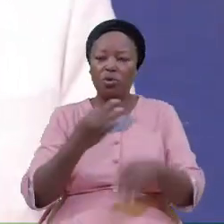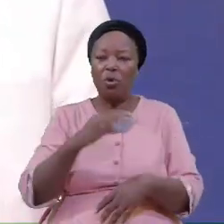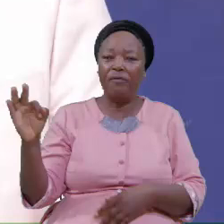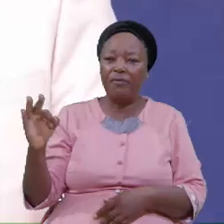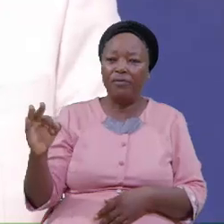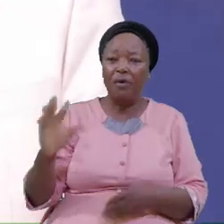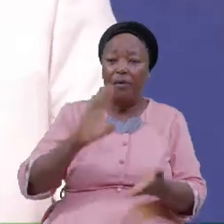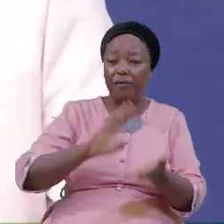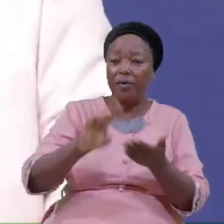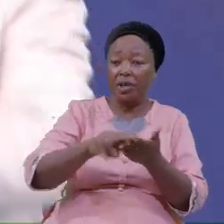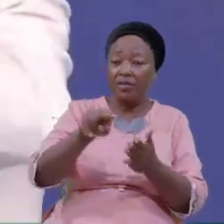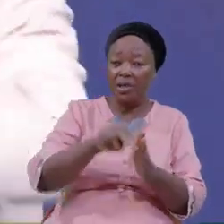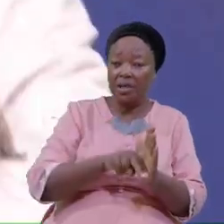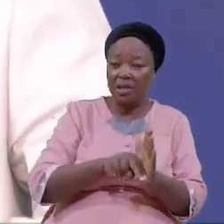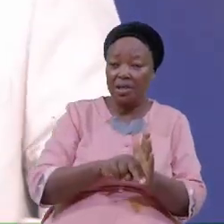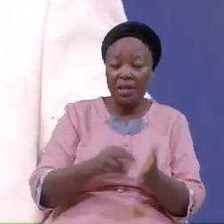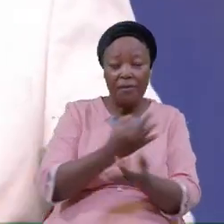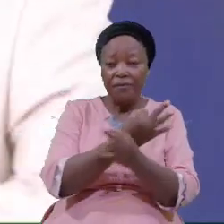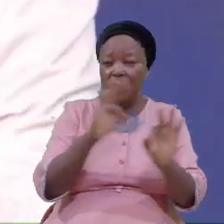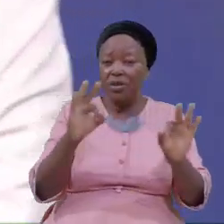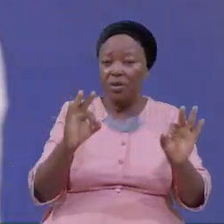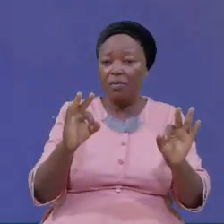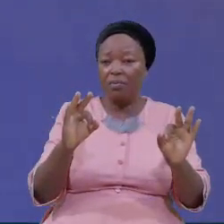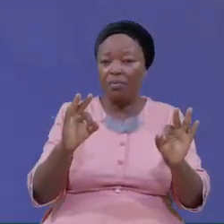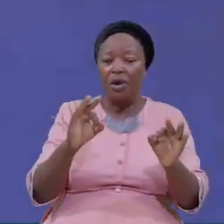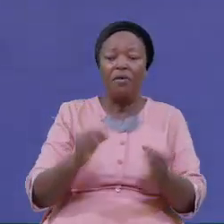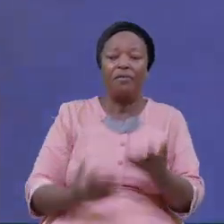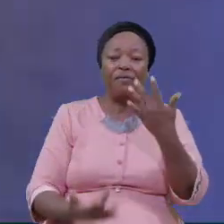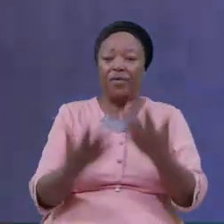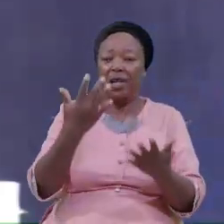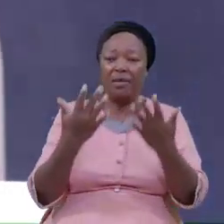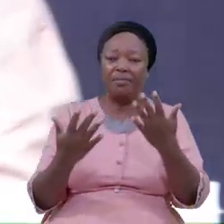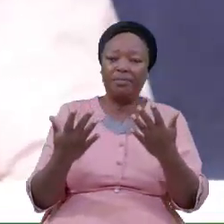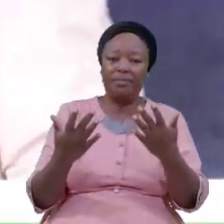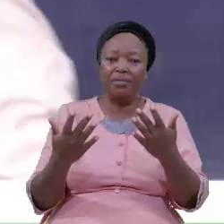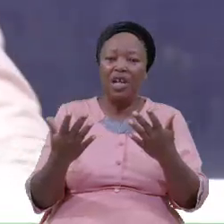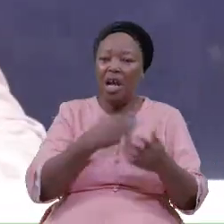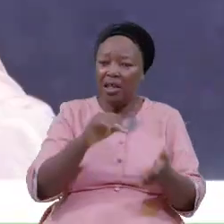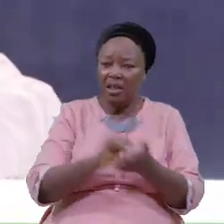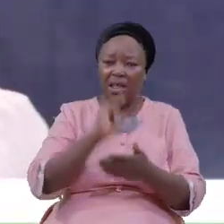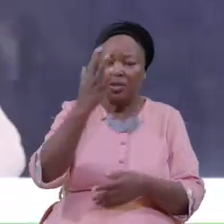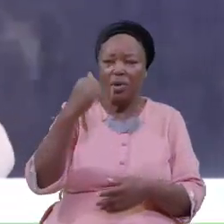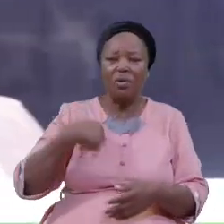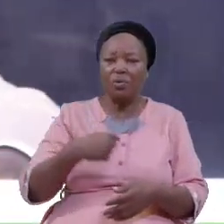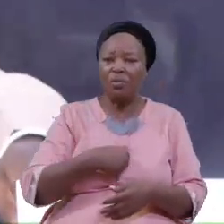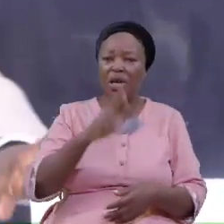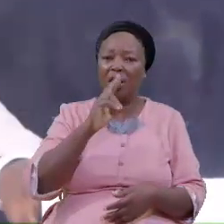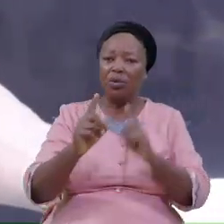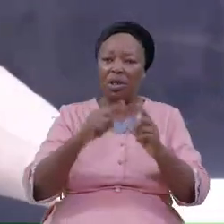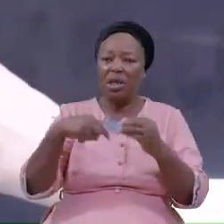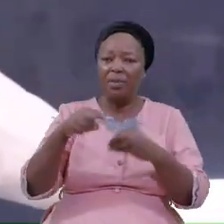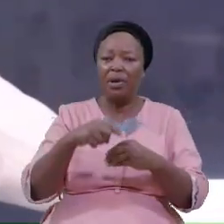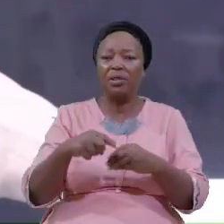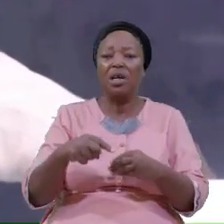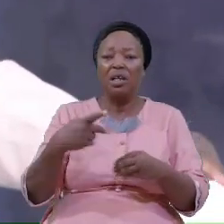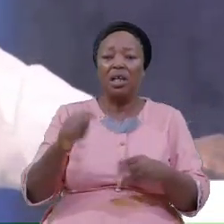Forgiveness, freedom, fire. And that's why we're talking about the experience of